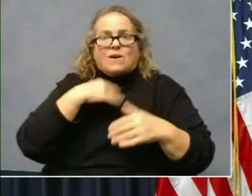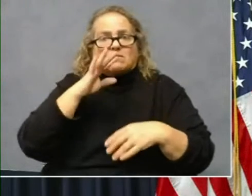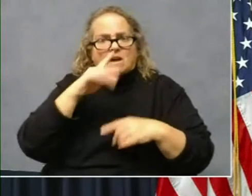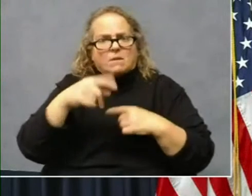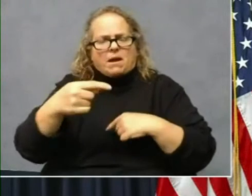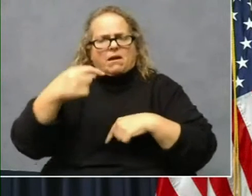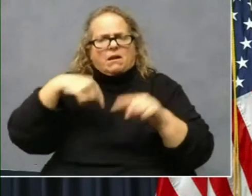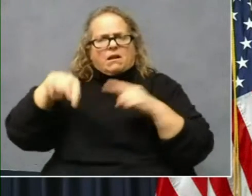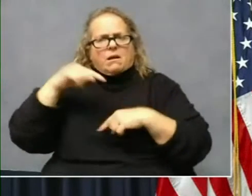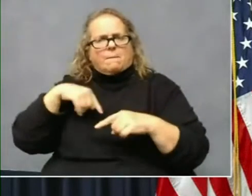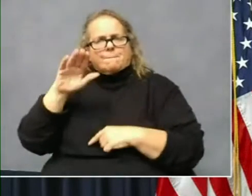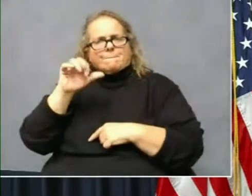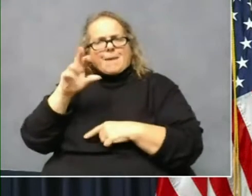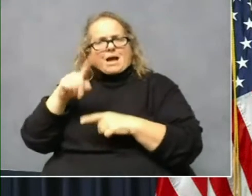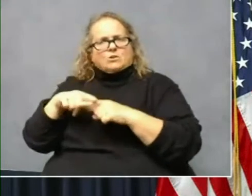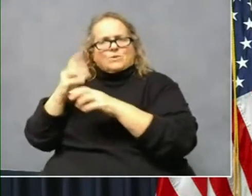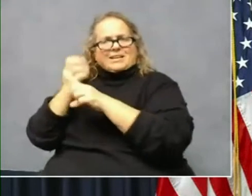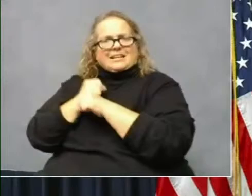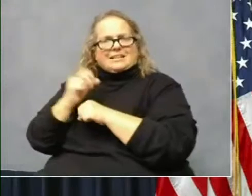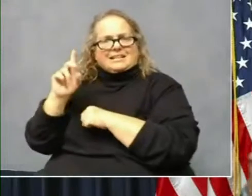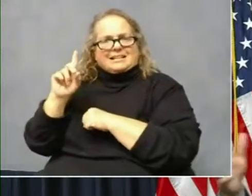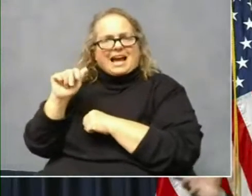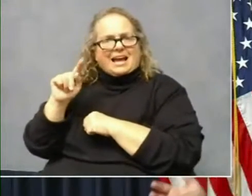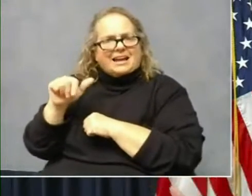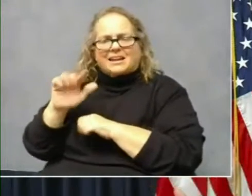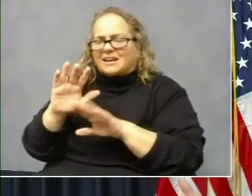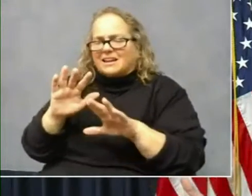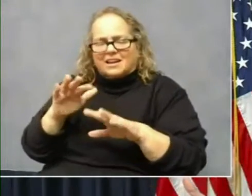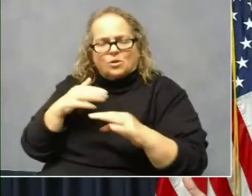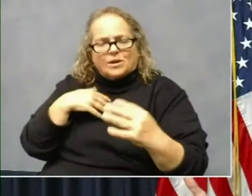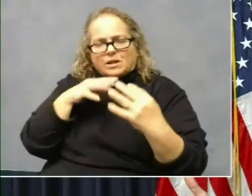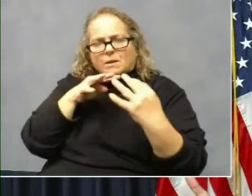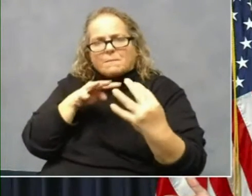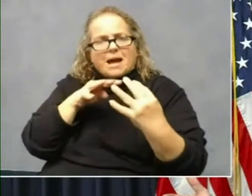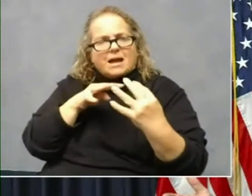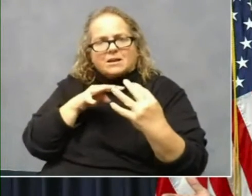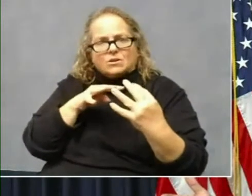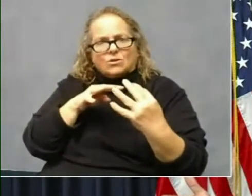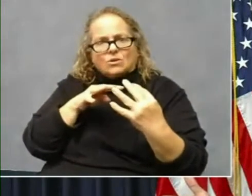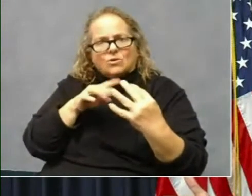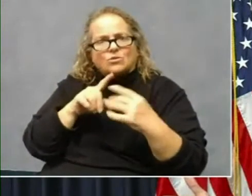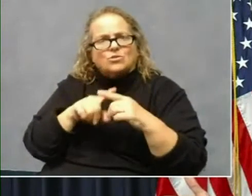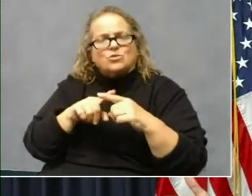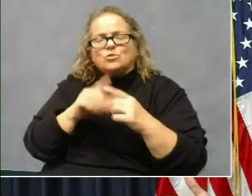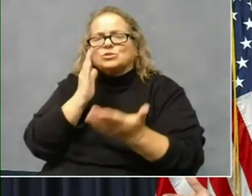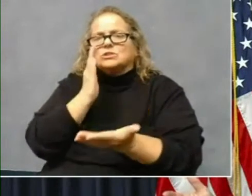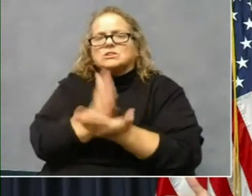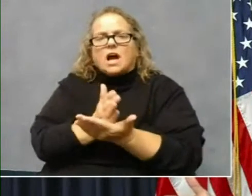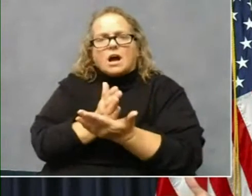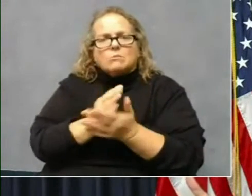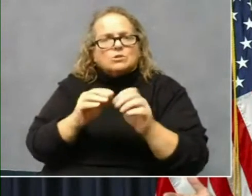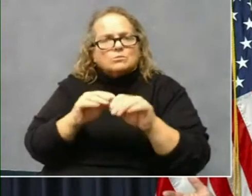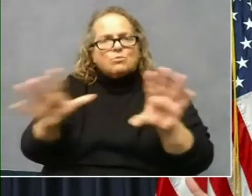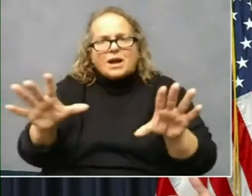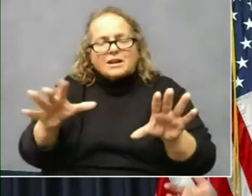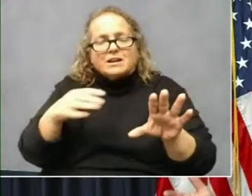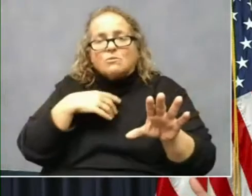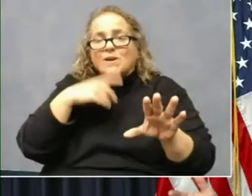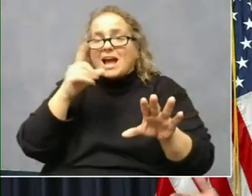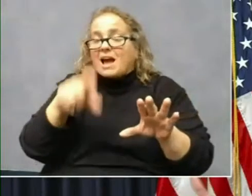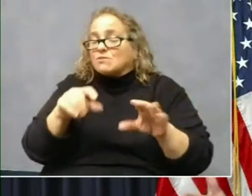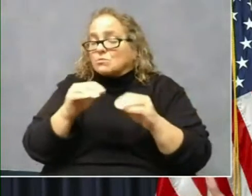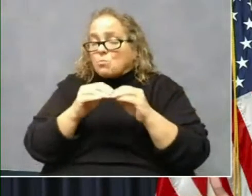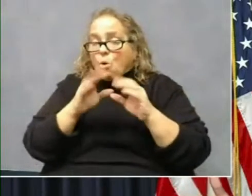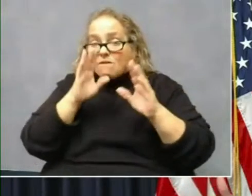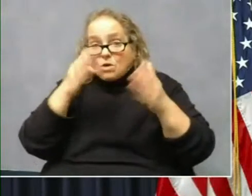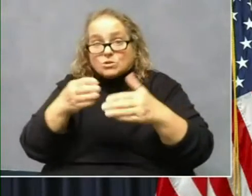the middle of a battle to stop this thing from spreading wider. And if that means we put more focus on stopping it from reaching and potentially